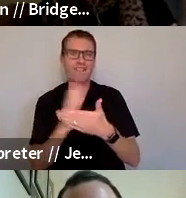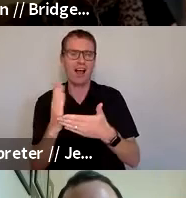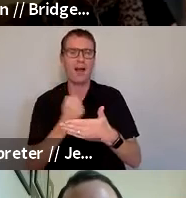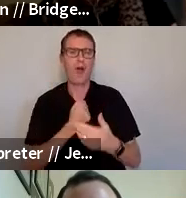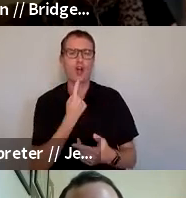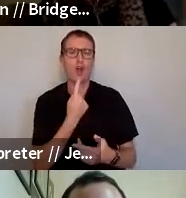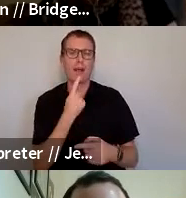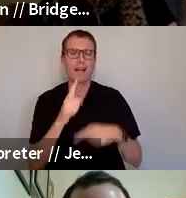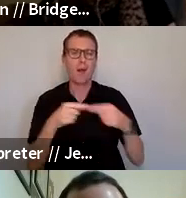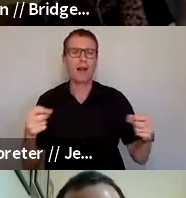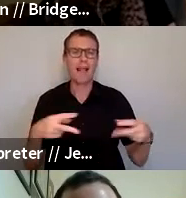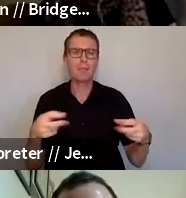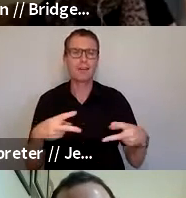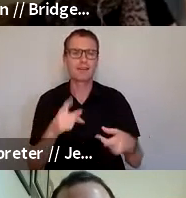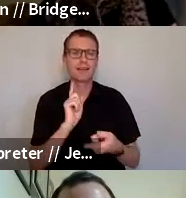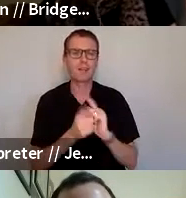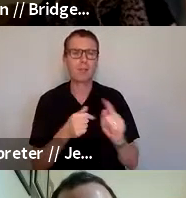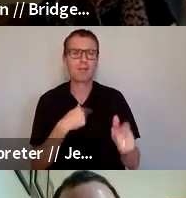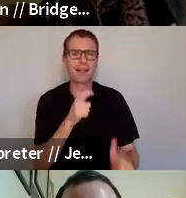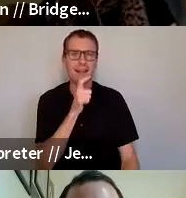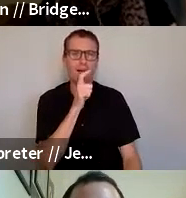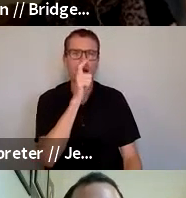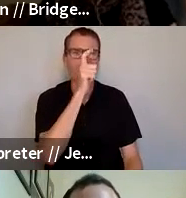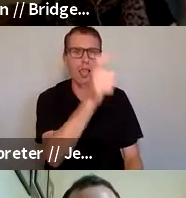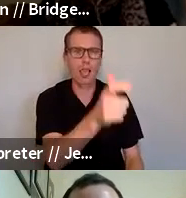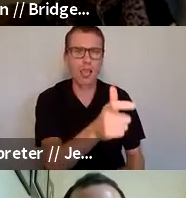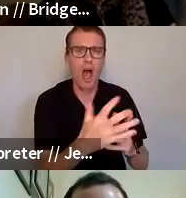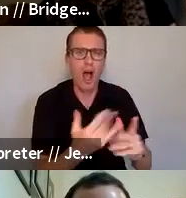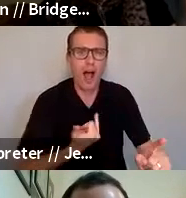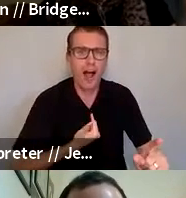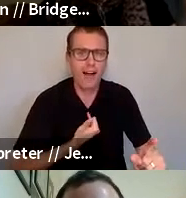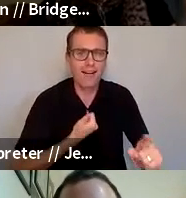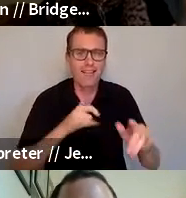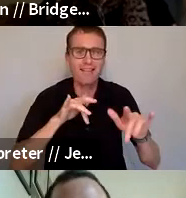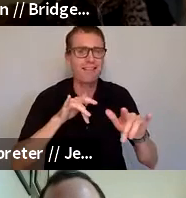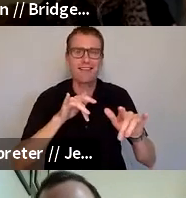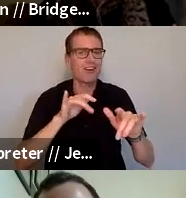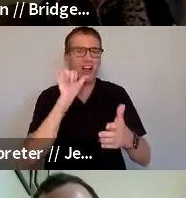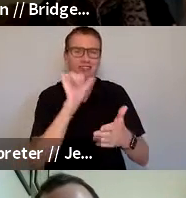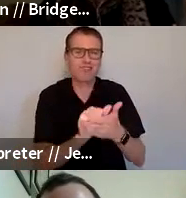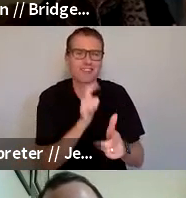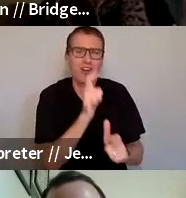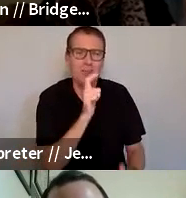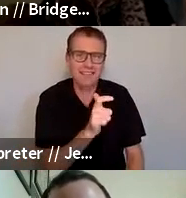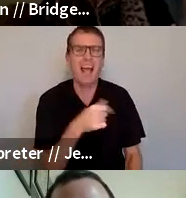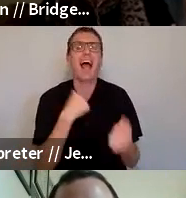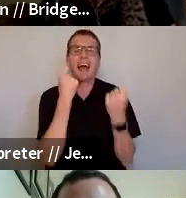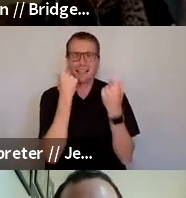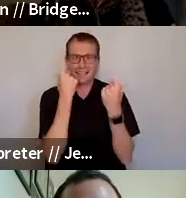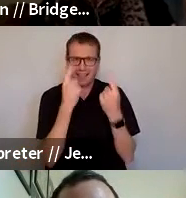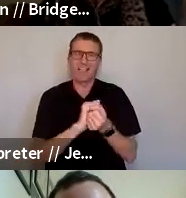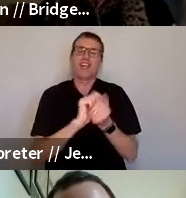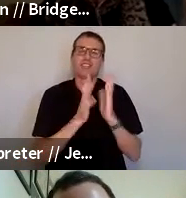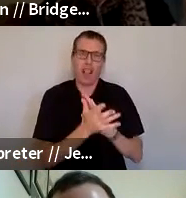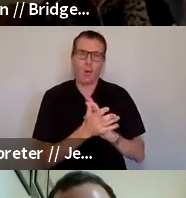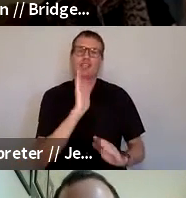faster than my mouth and I realised I hadn't finished half of that sentence, which was that New Zealand Sign Language is still the primary language of many